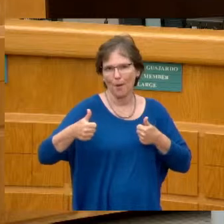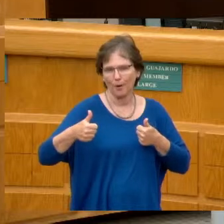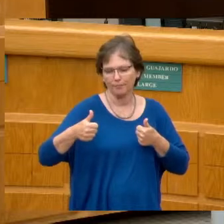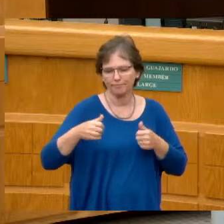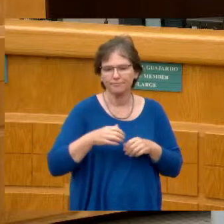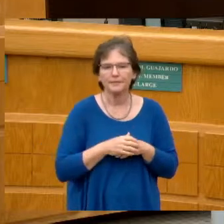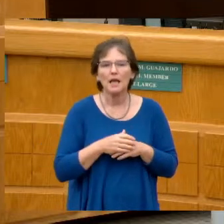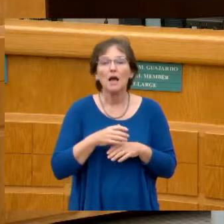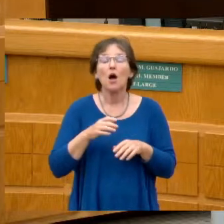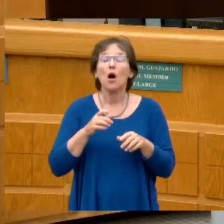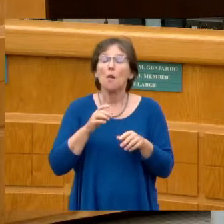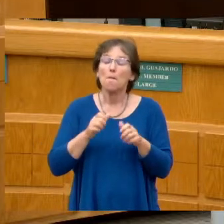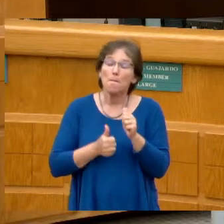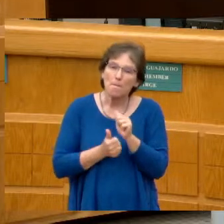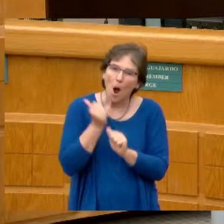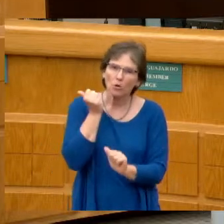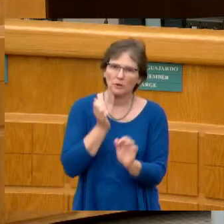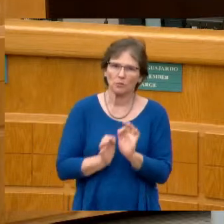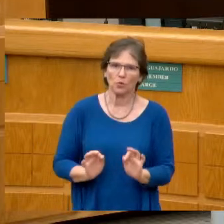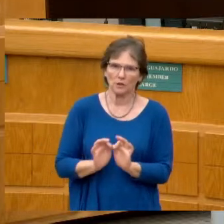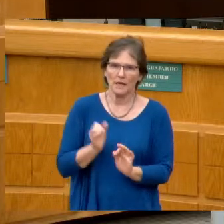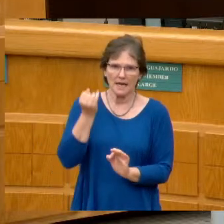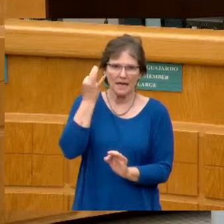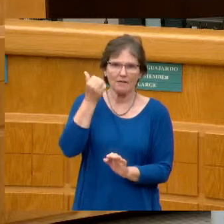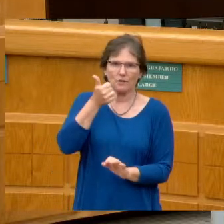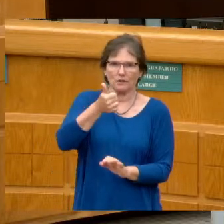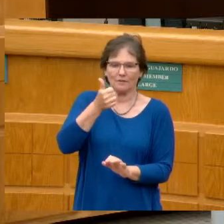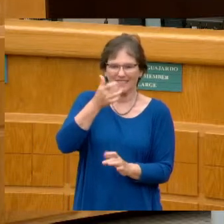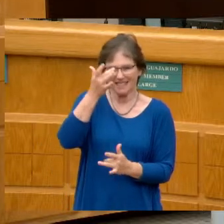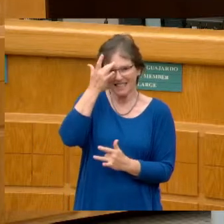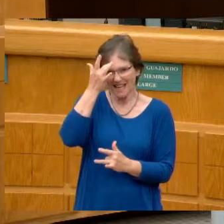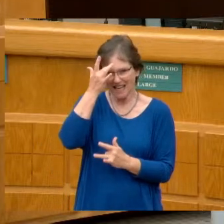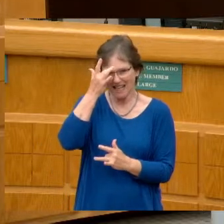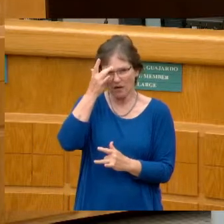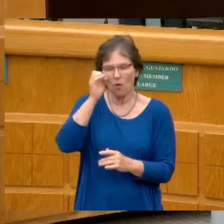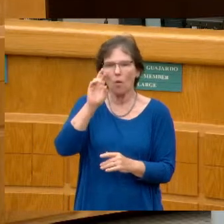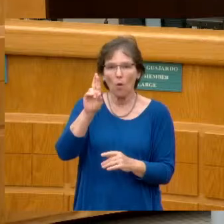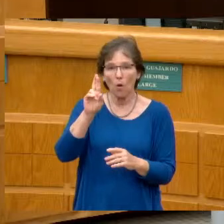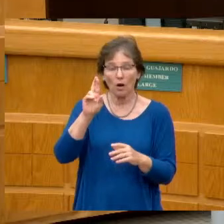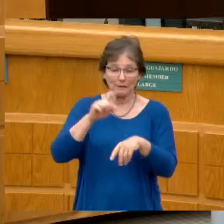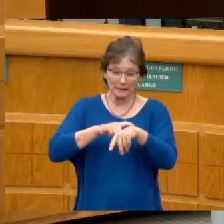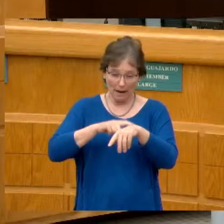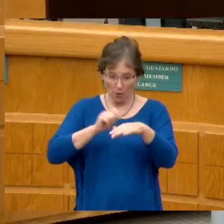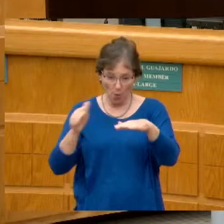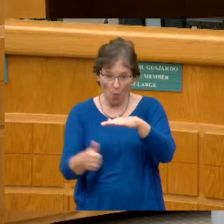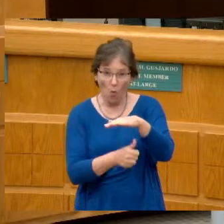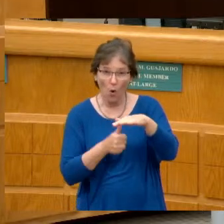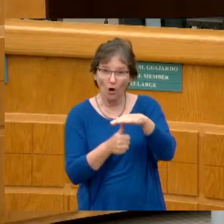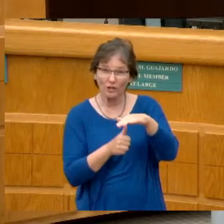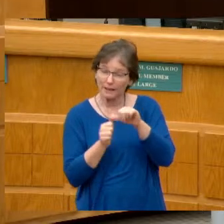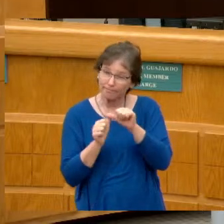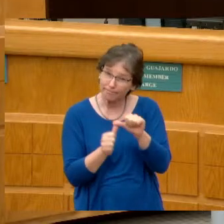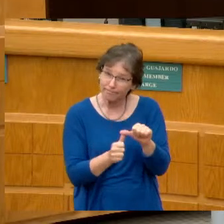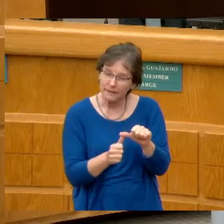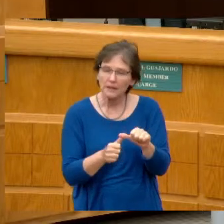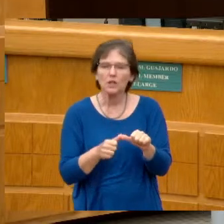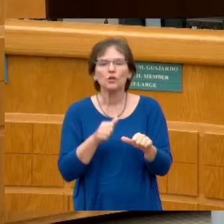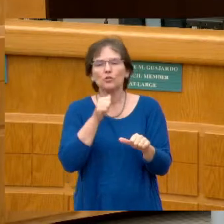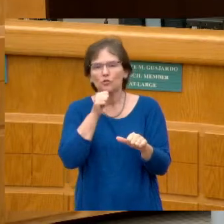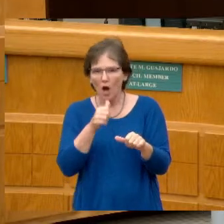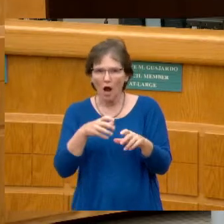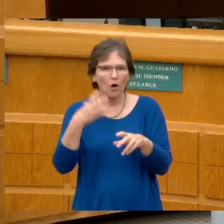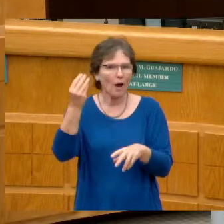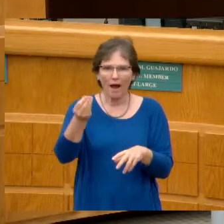and friends, such as hosting virtual costume contests. Avoid attending large events where